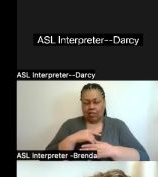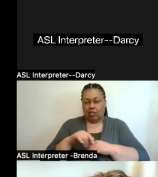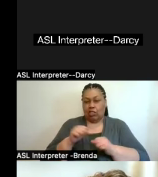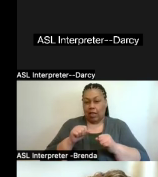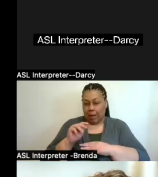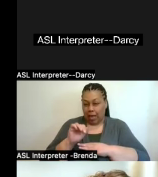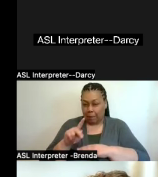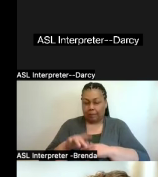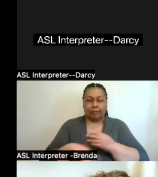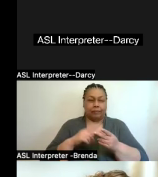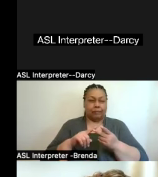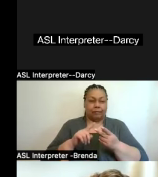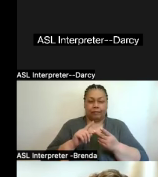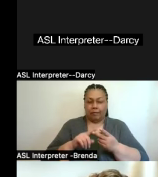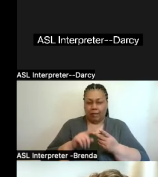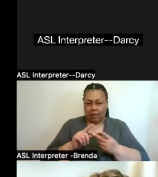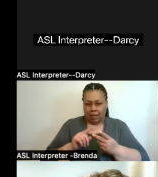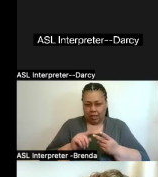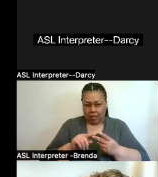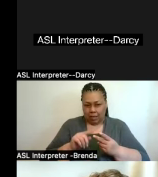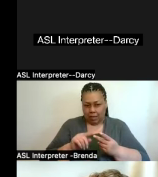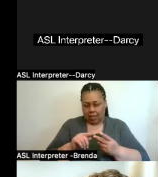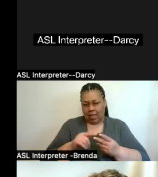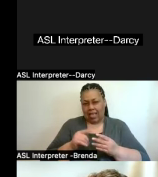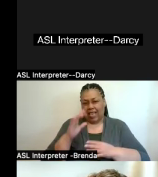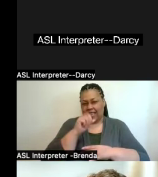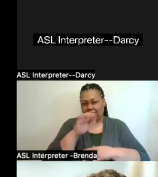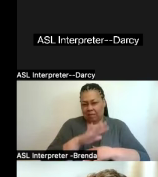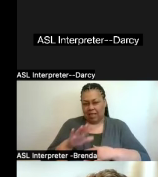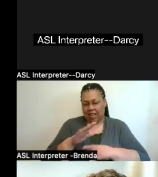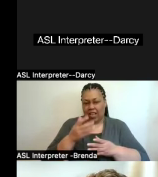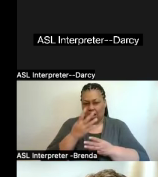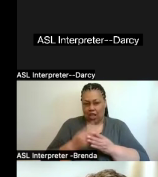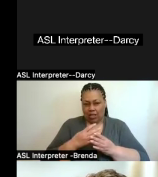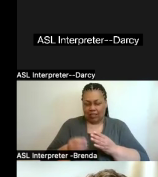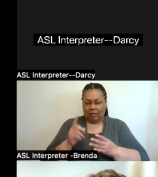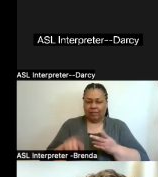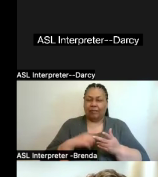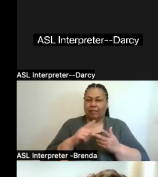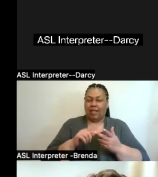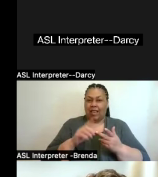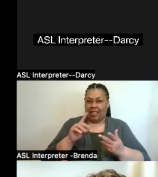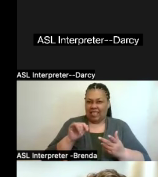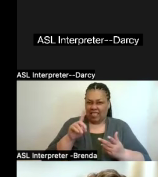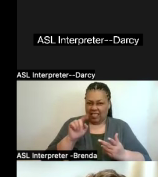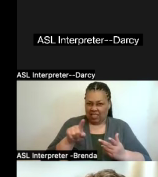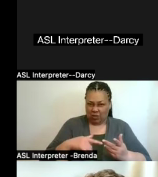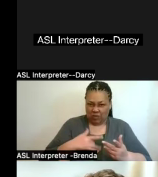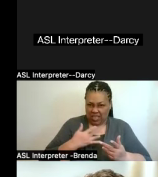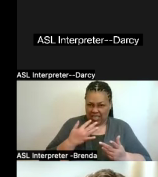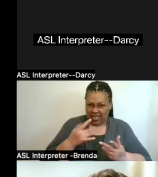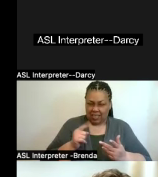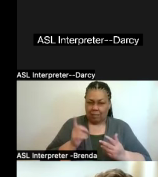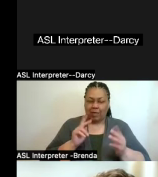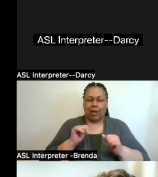maps, pager, estimated loss products, and then did you feel it, where people can respond to how they